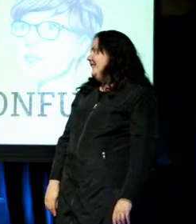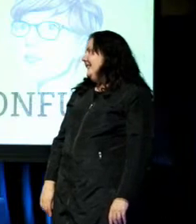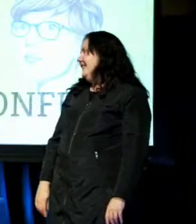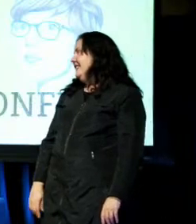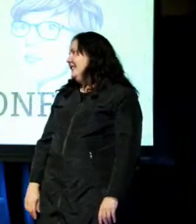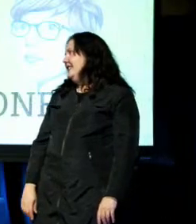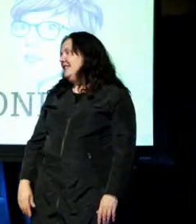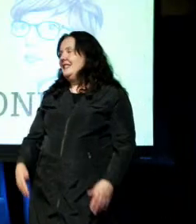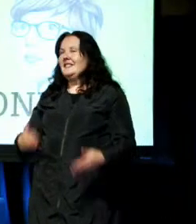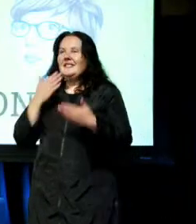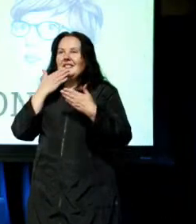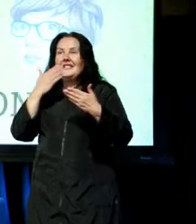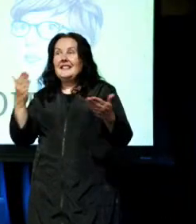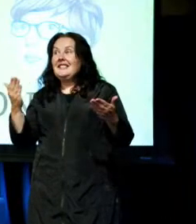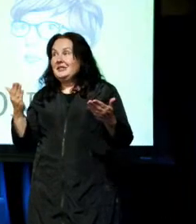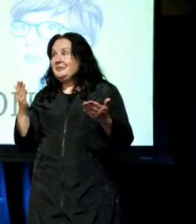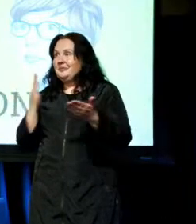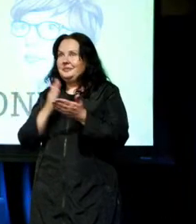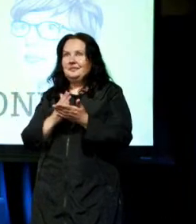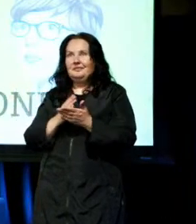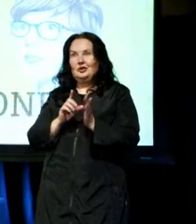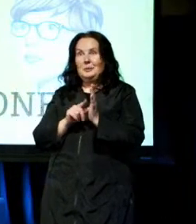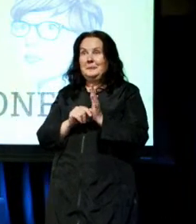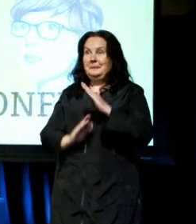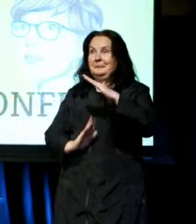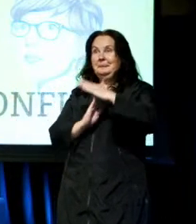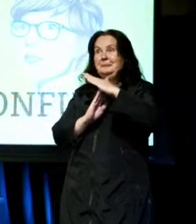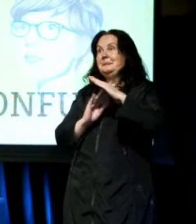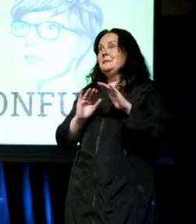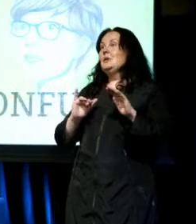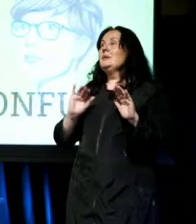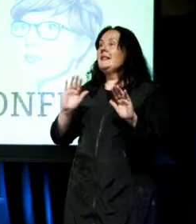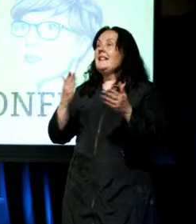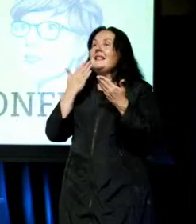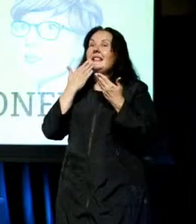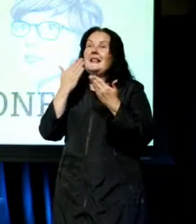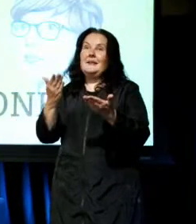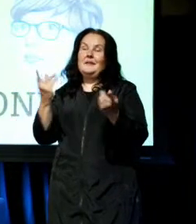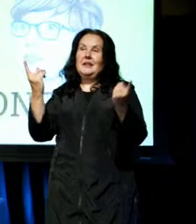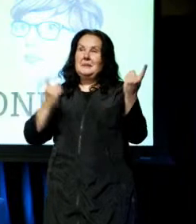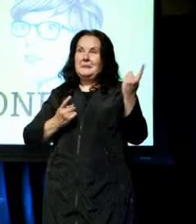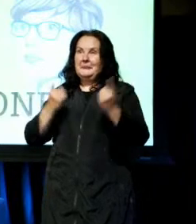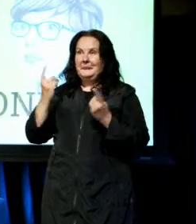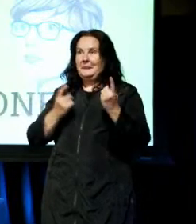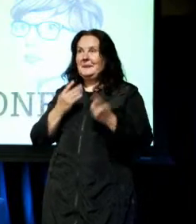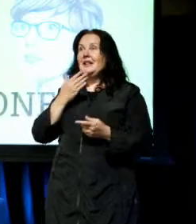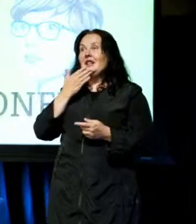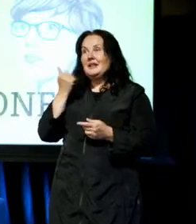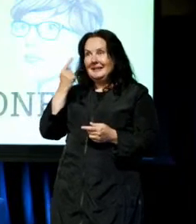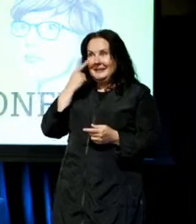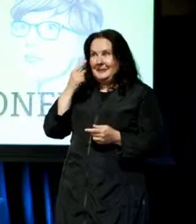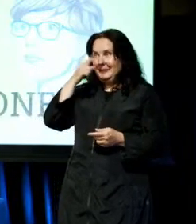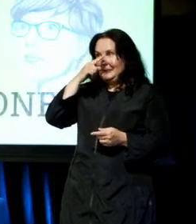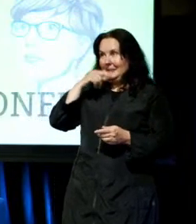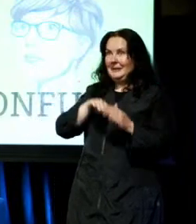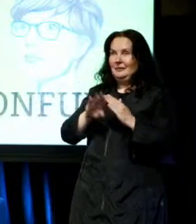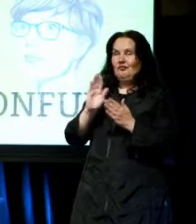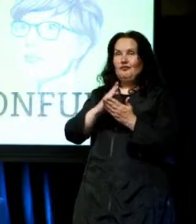thank you so much. Dear. That's our time. Thank you so much for coming. It's so nice to see people in person.